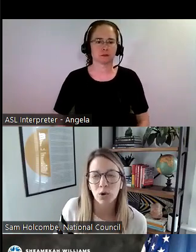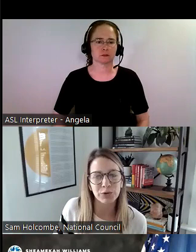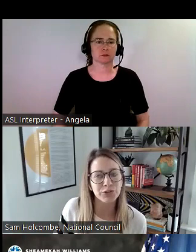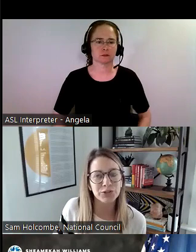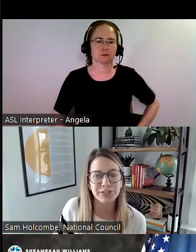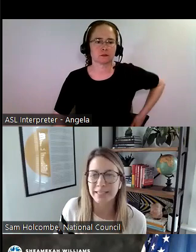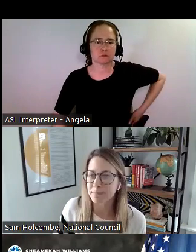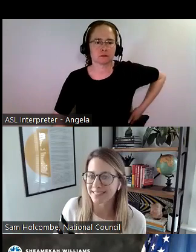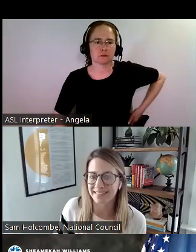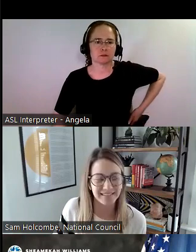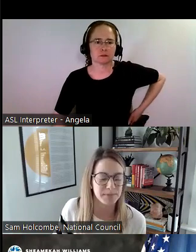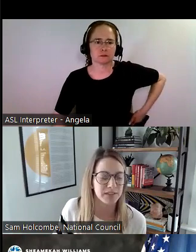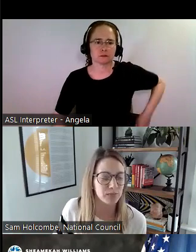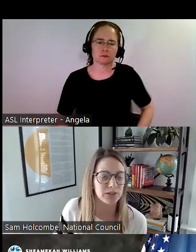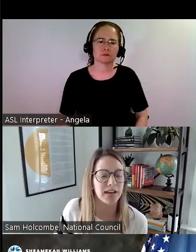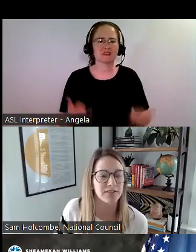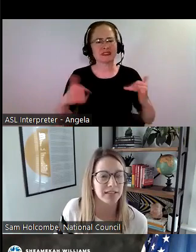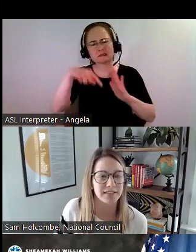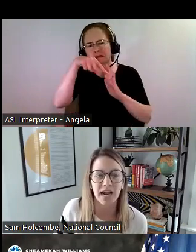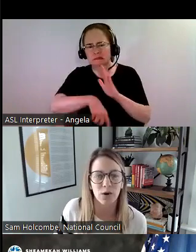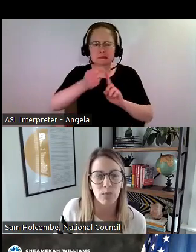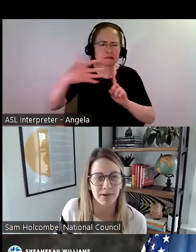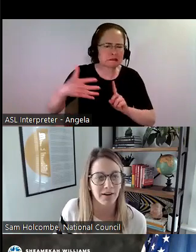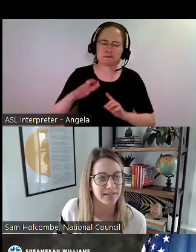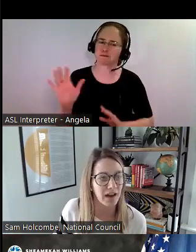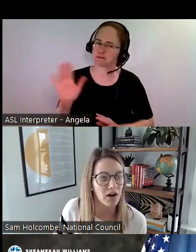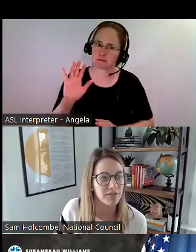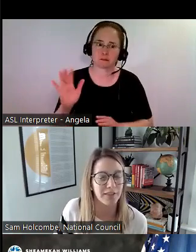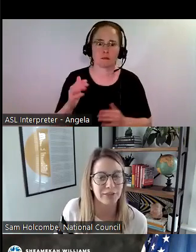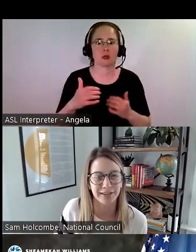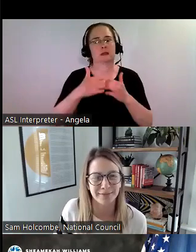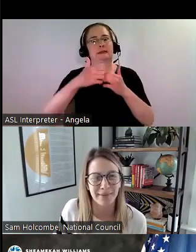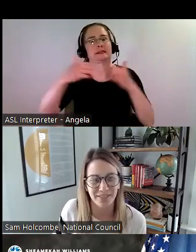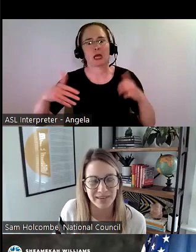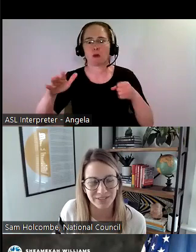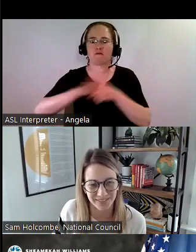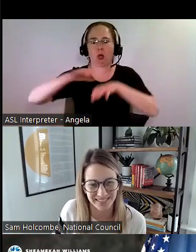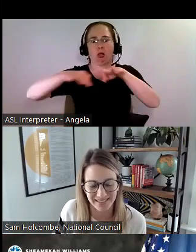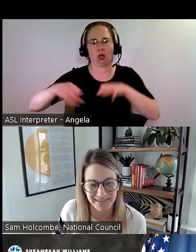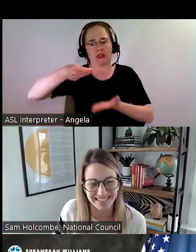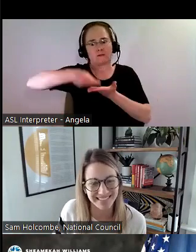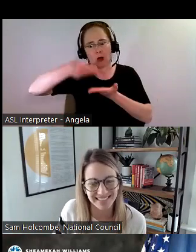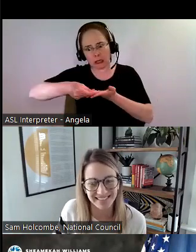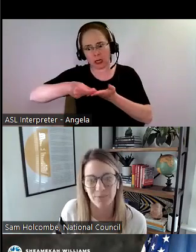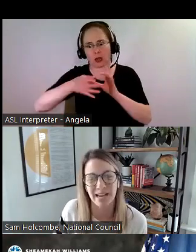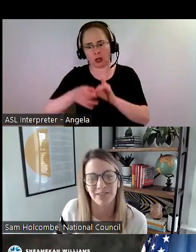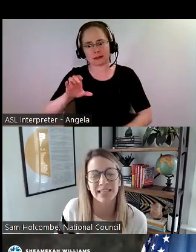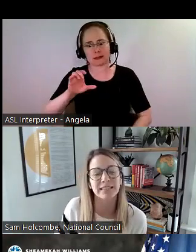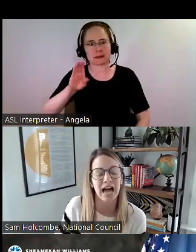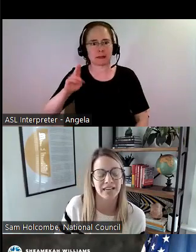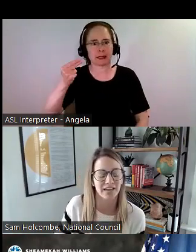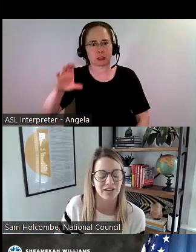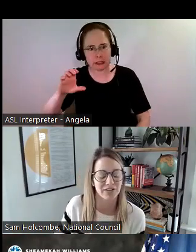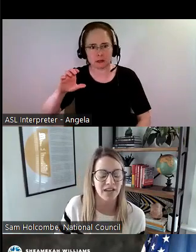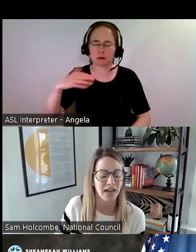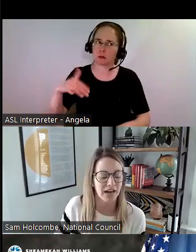So I won't go too deep into this because we could have an entire webinar itself on the funding pathways for CCBHCs, and we have